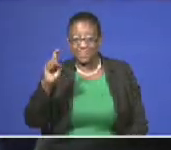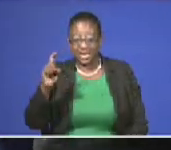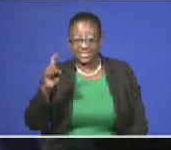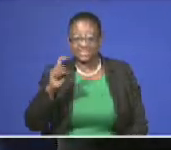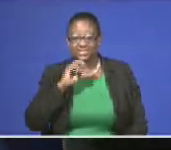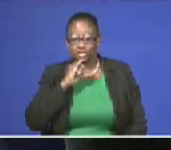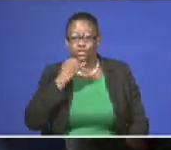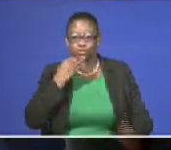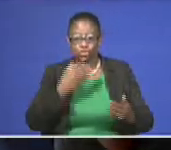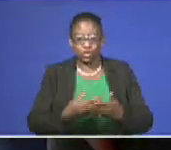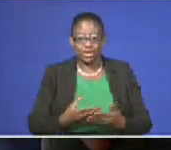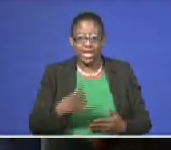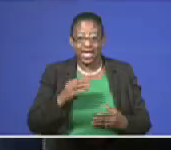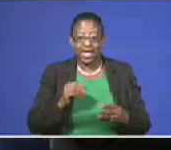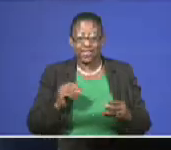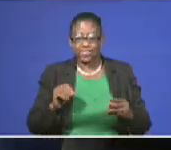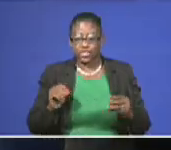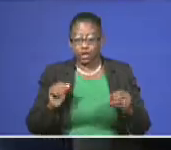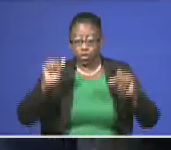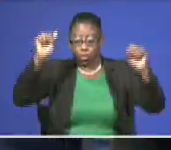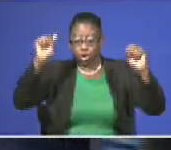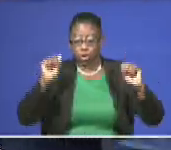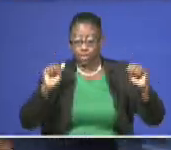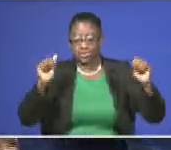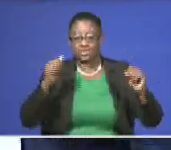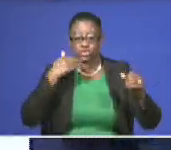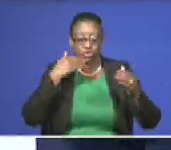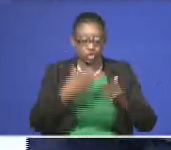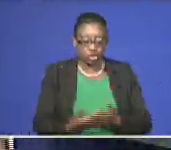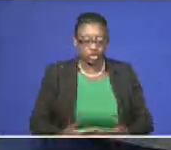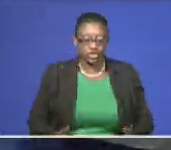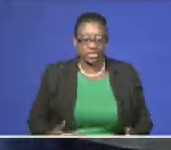All the equipment is super. The clients are great.